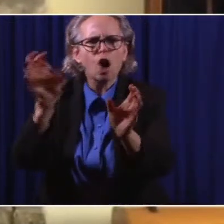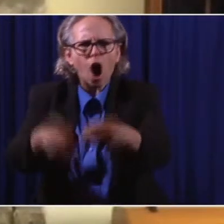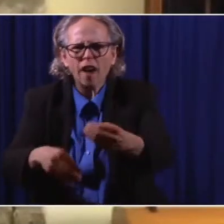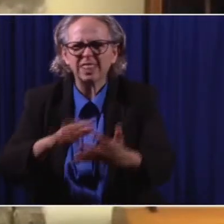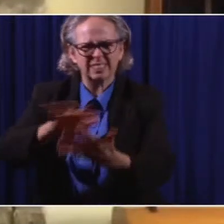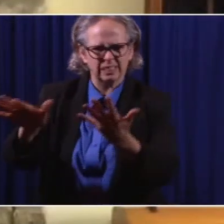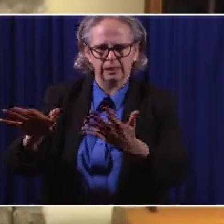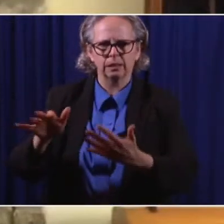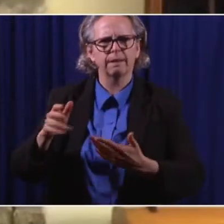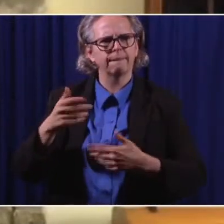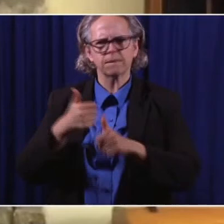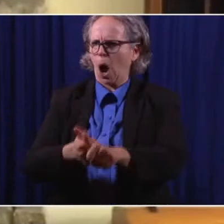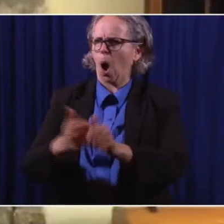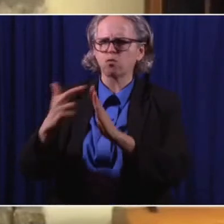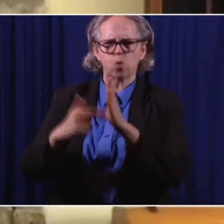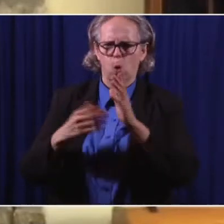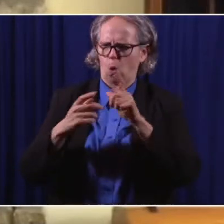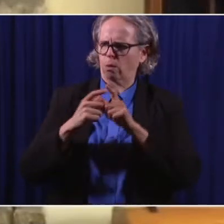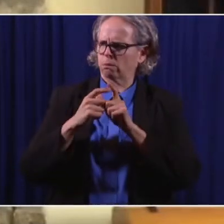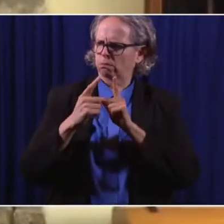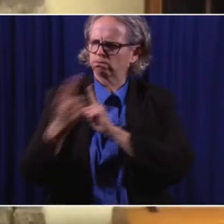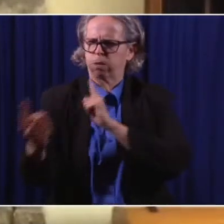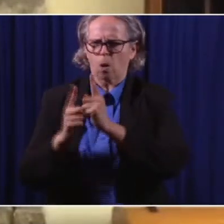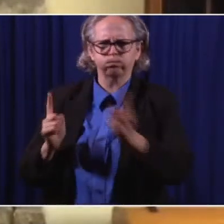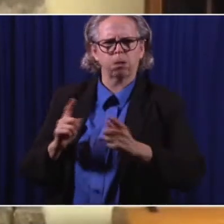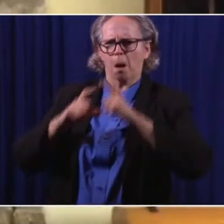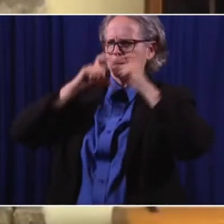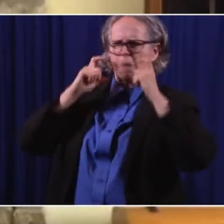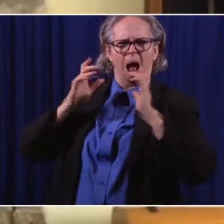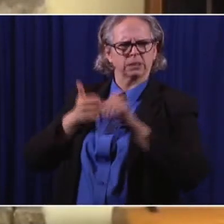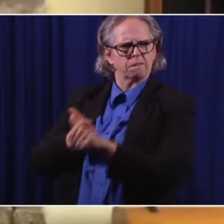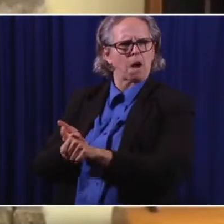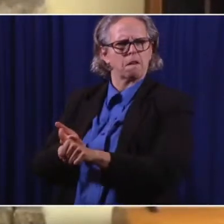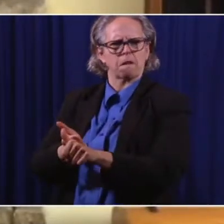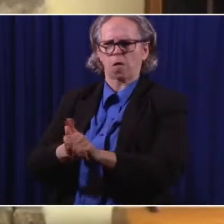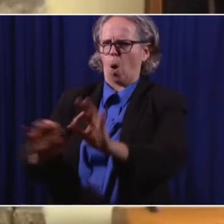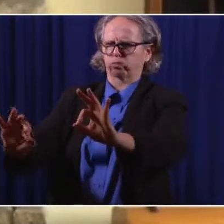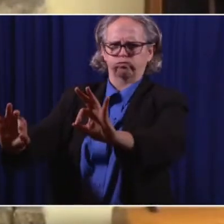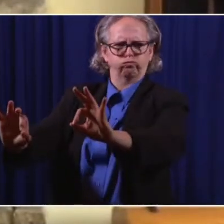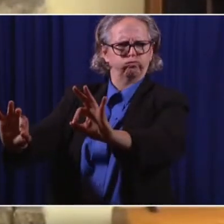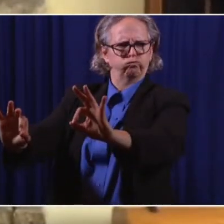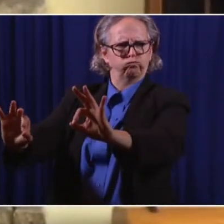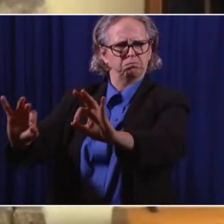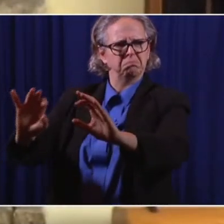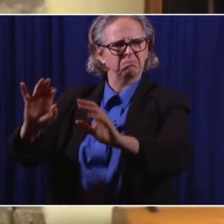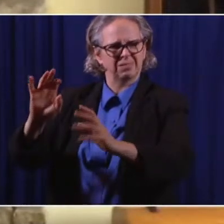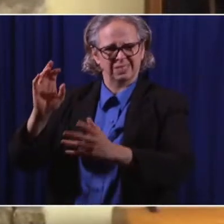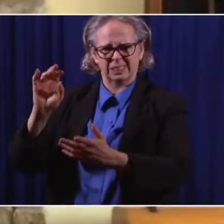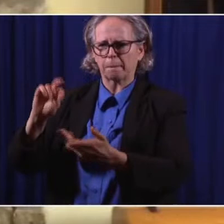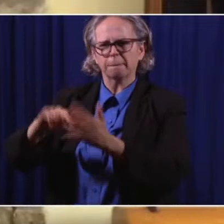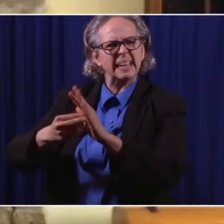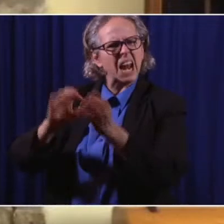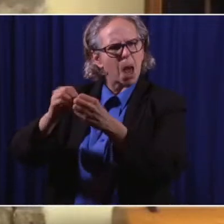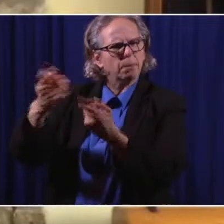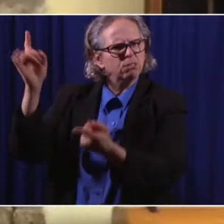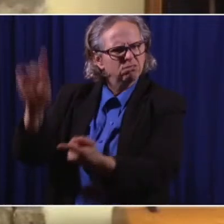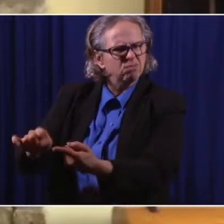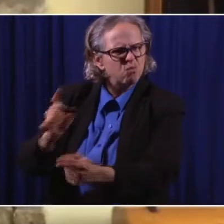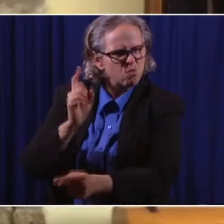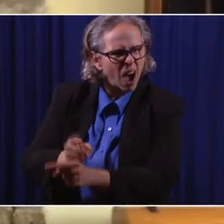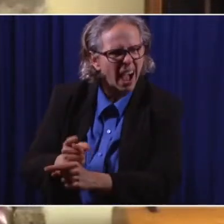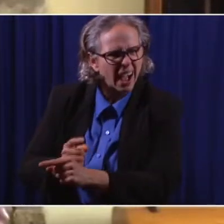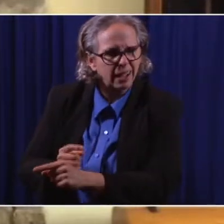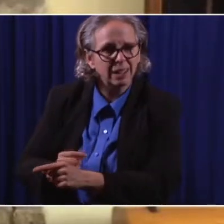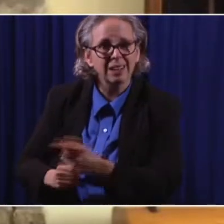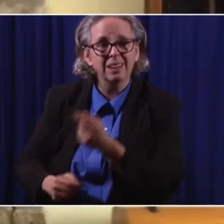as much as possible. And we don't see a lot of spread generally. So that would be true with the schools as it